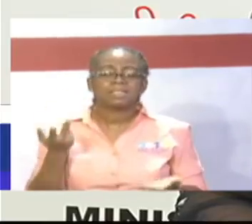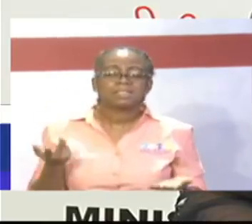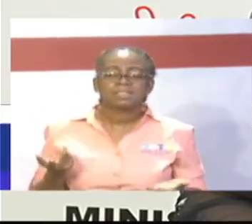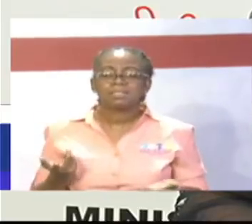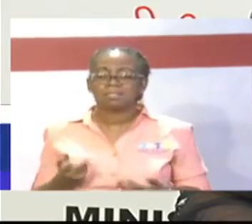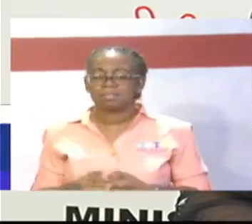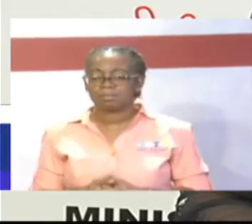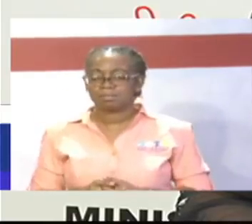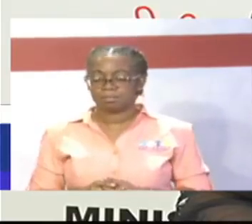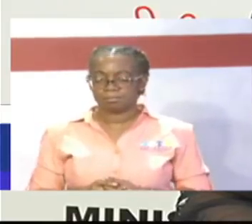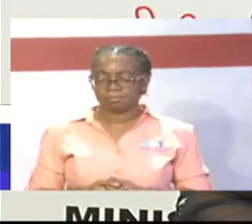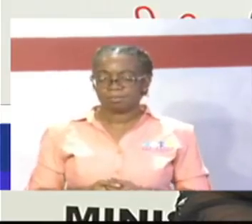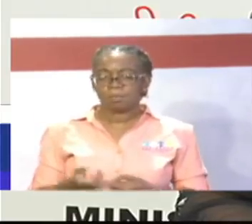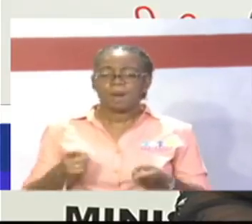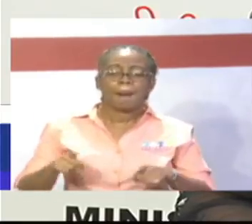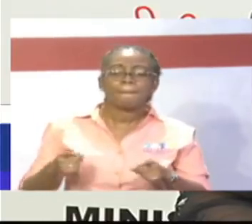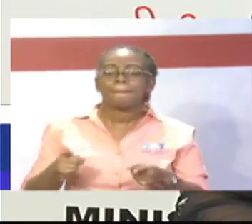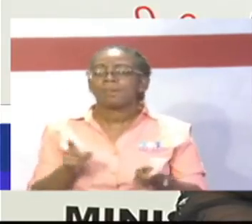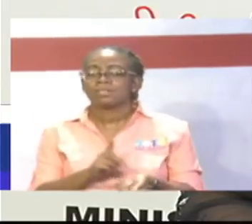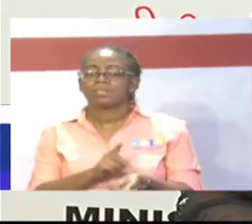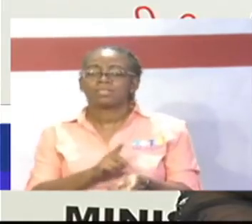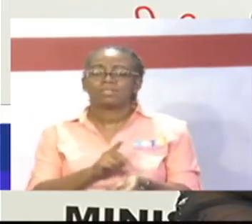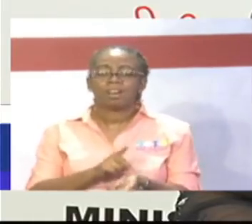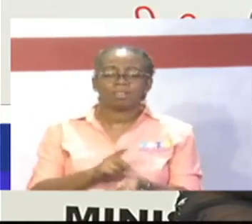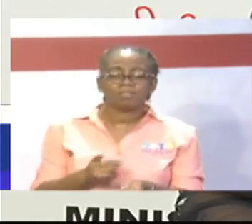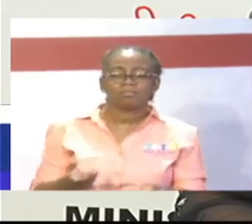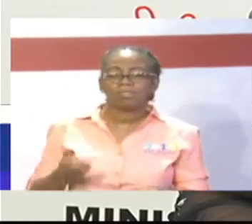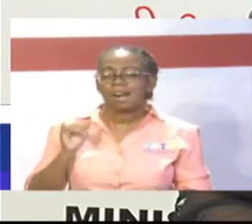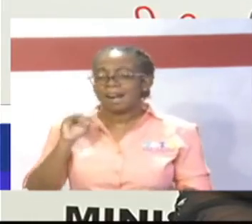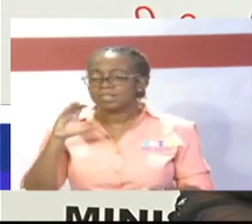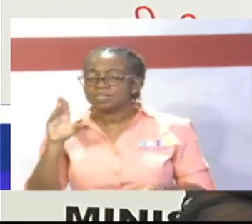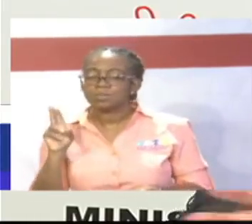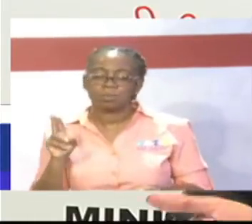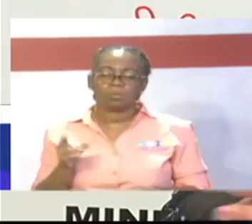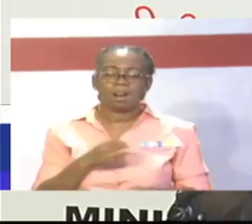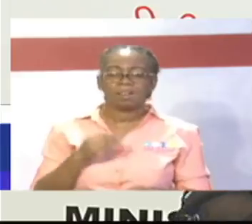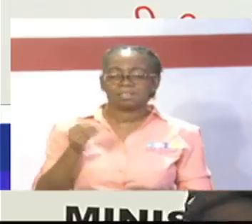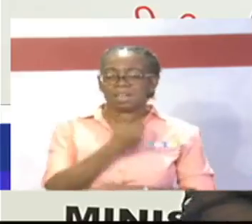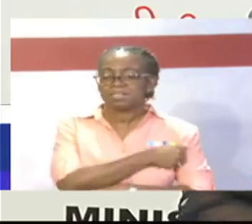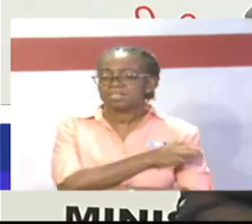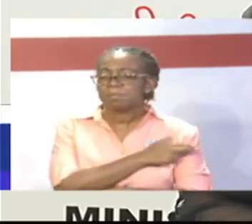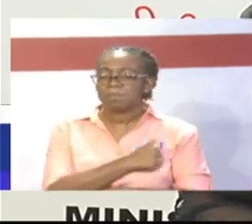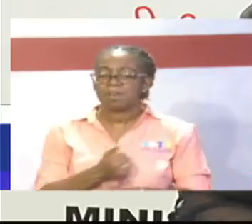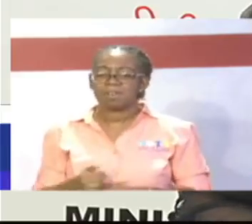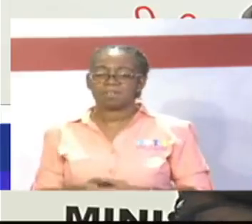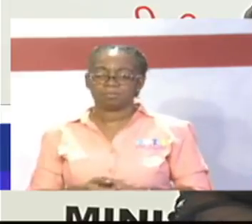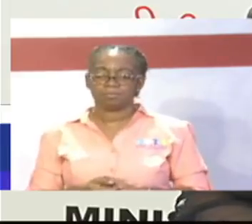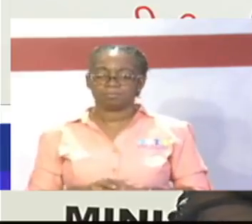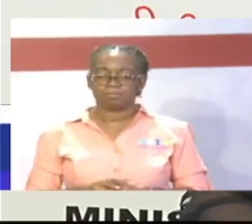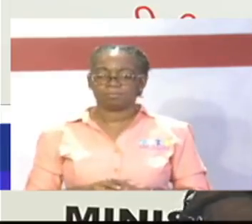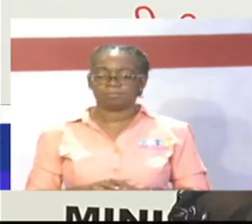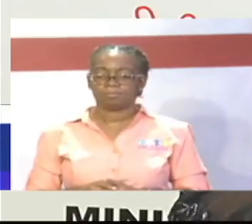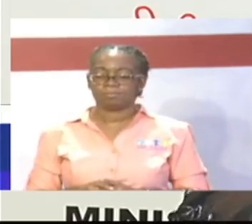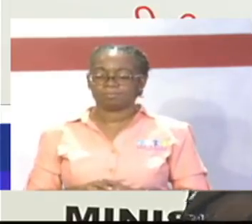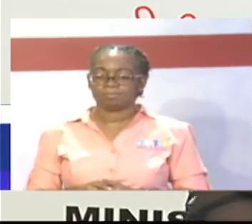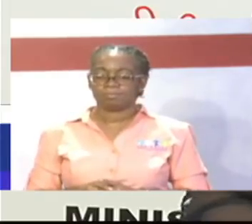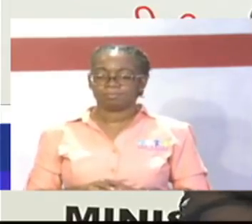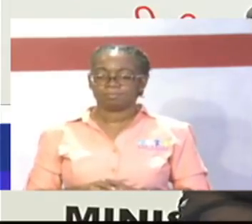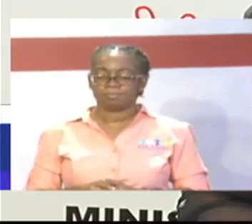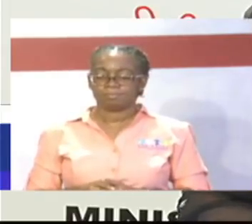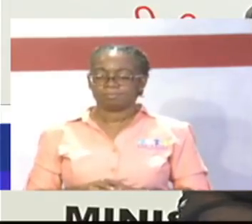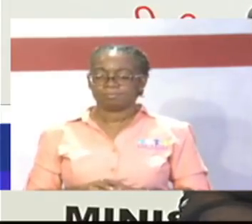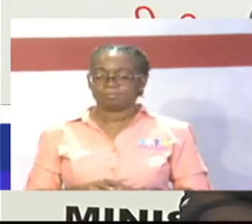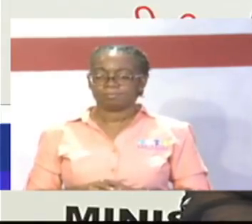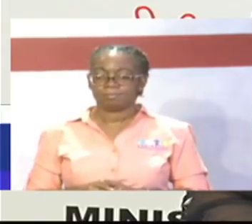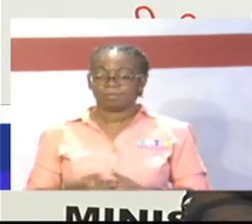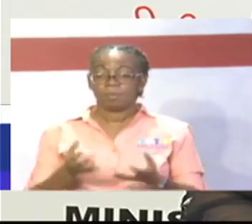the accident and emergency physicians, the ICU doctors, the medical chiefs of staff across our both systems. And they would like